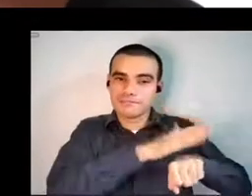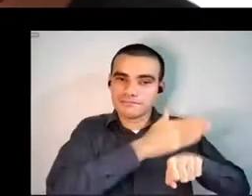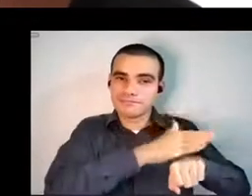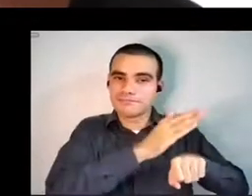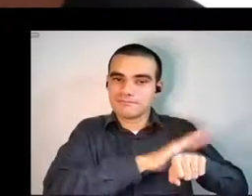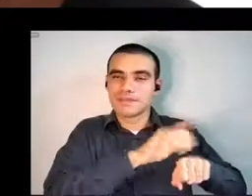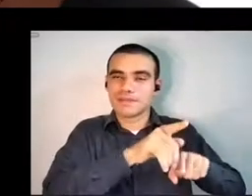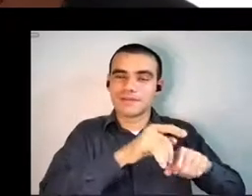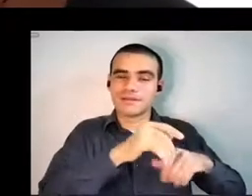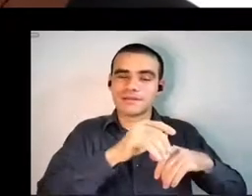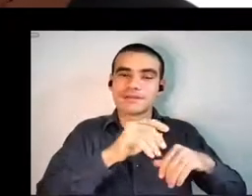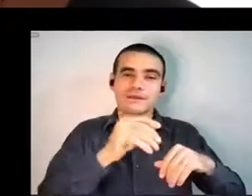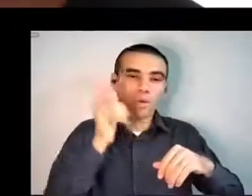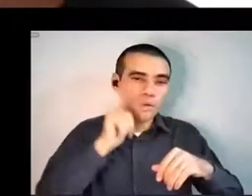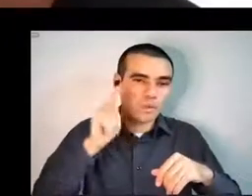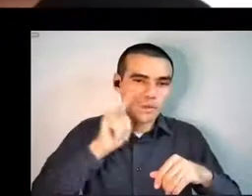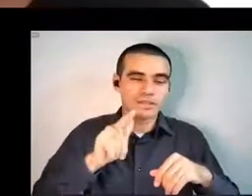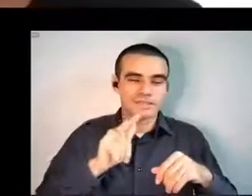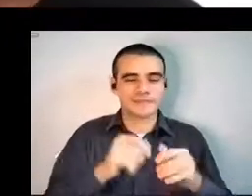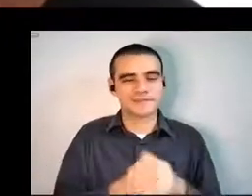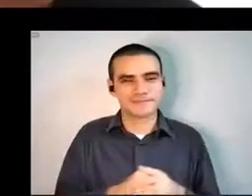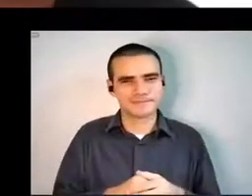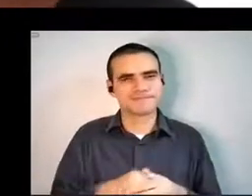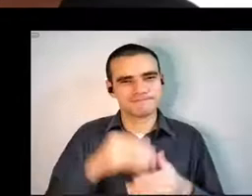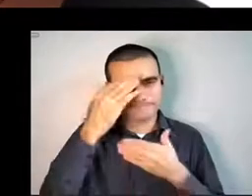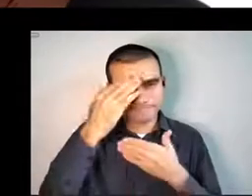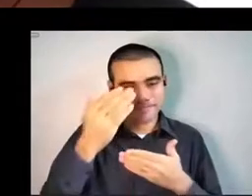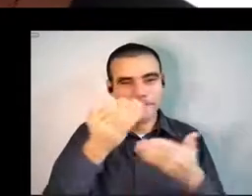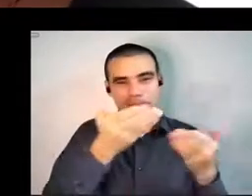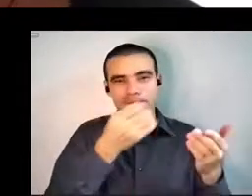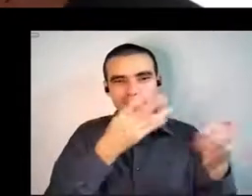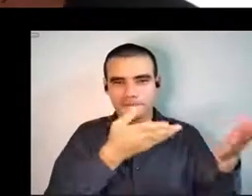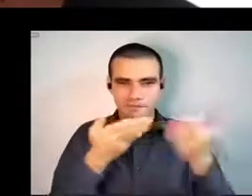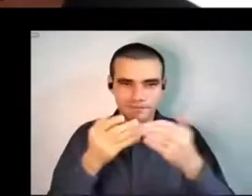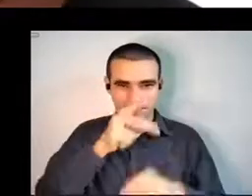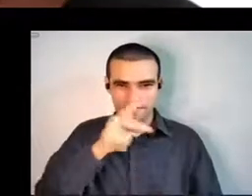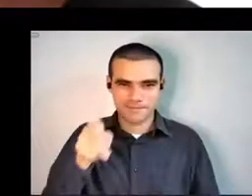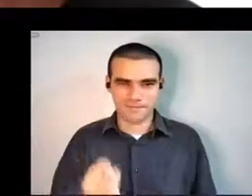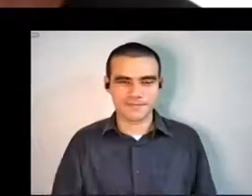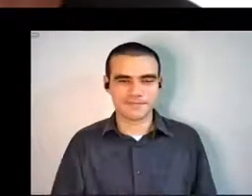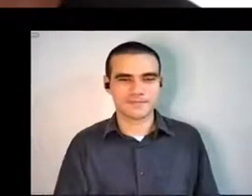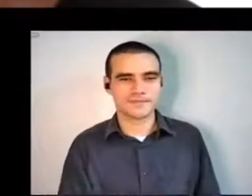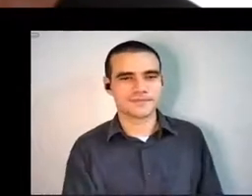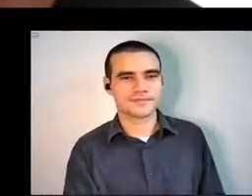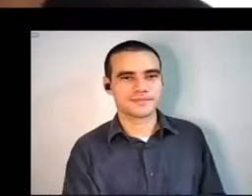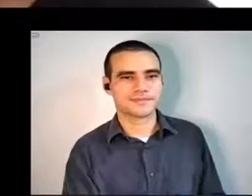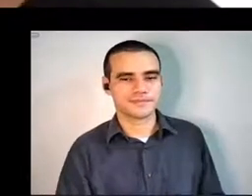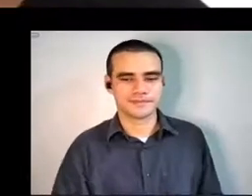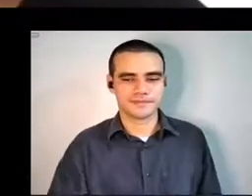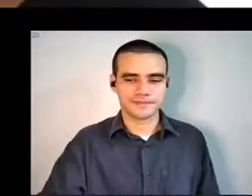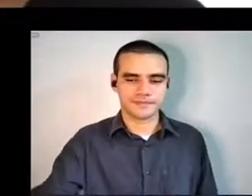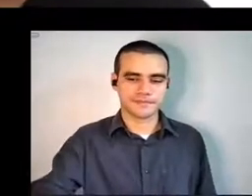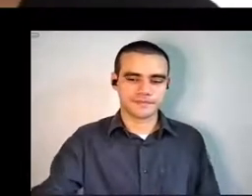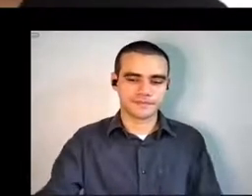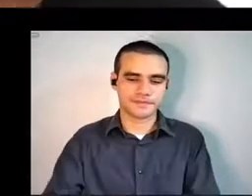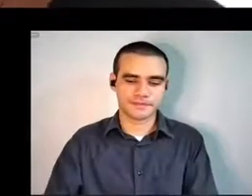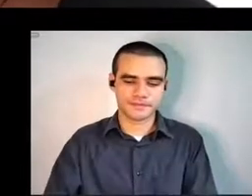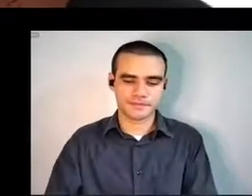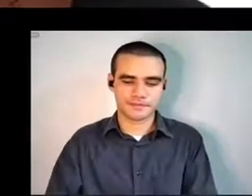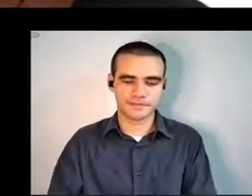youth to deal with these issues. So welcome, Professor. Be my guest. Welcome. Thank you.